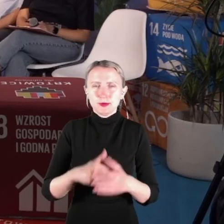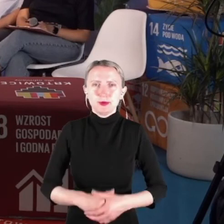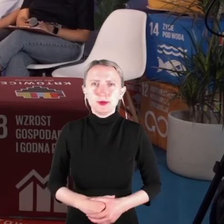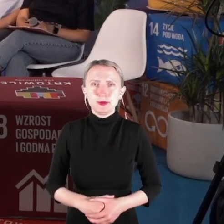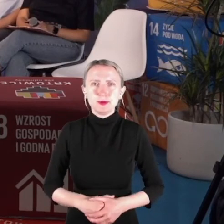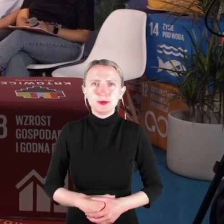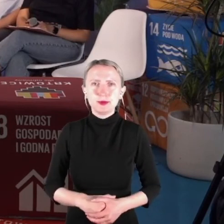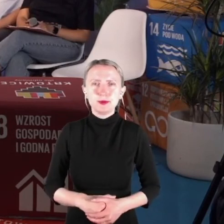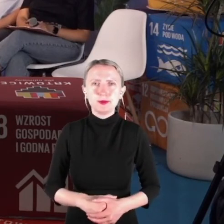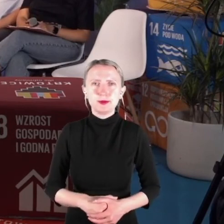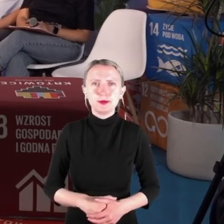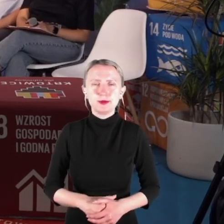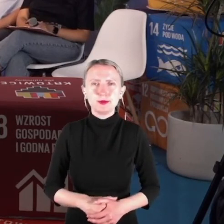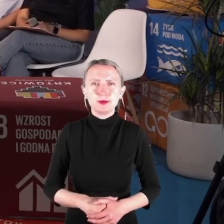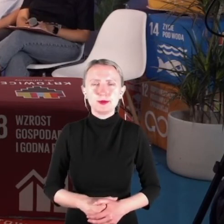And so